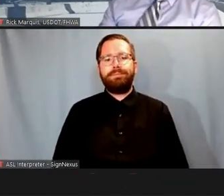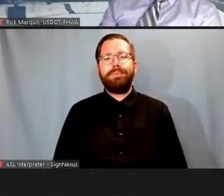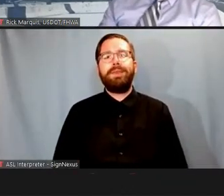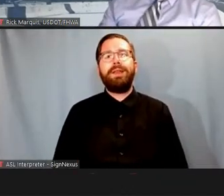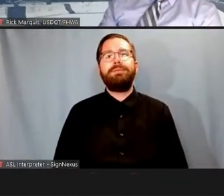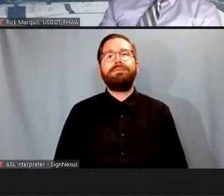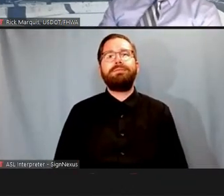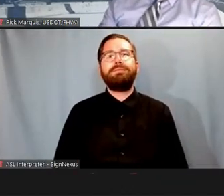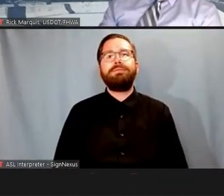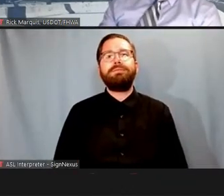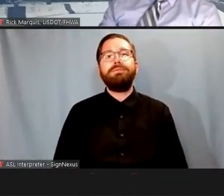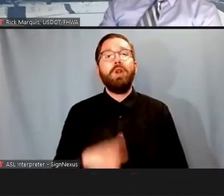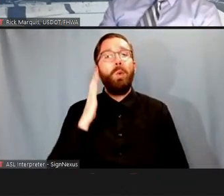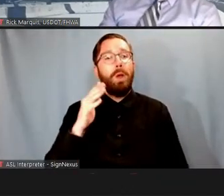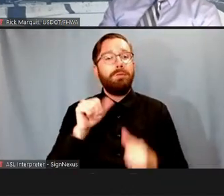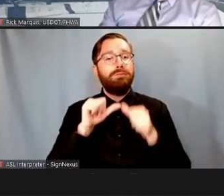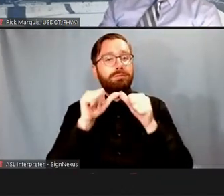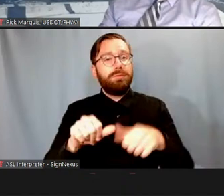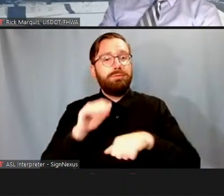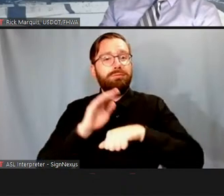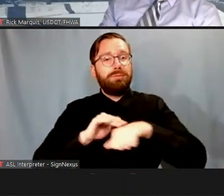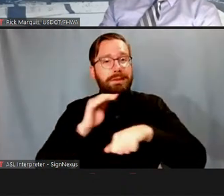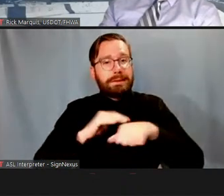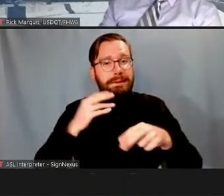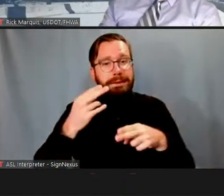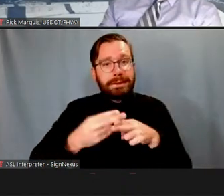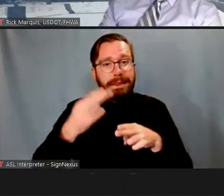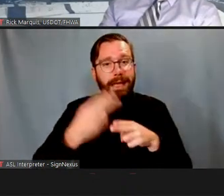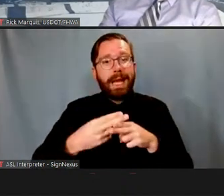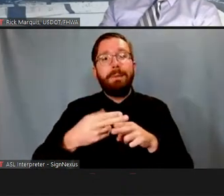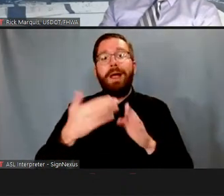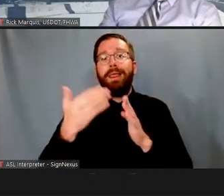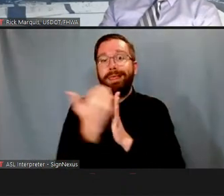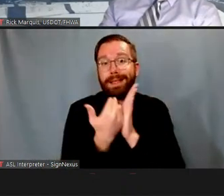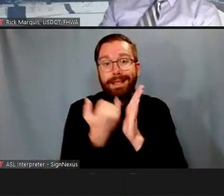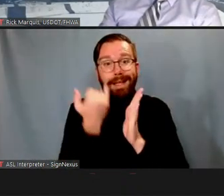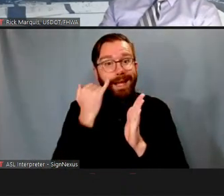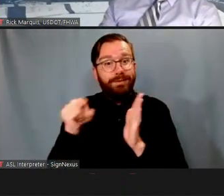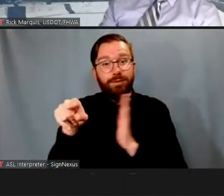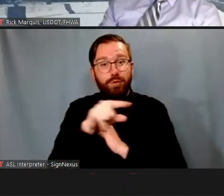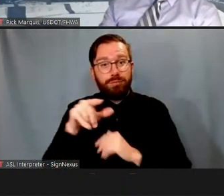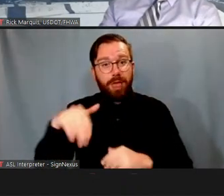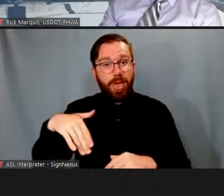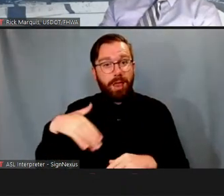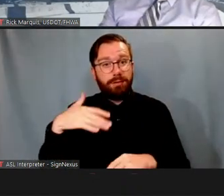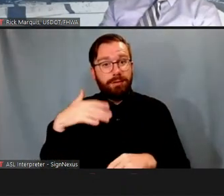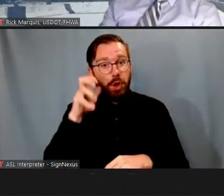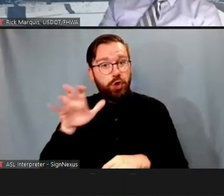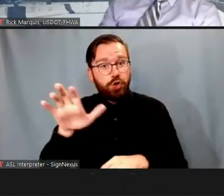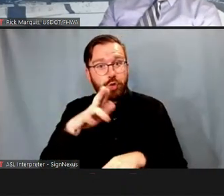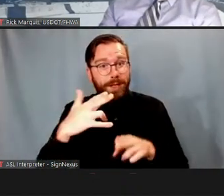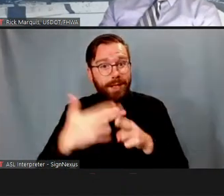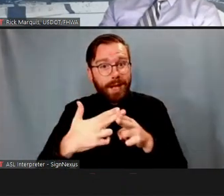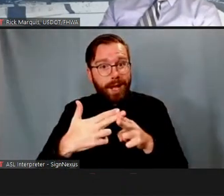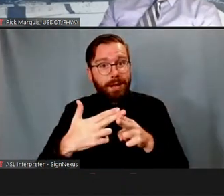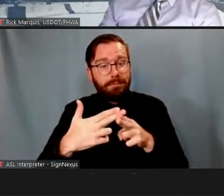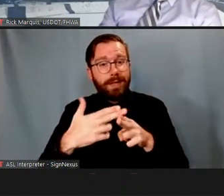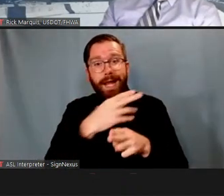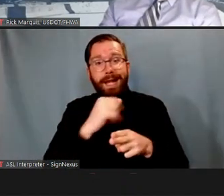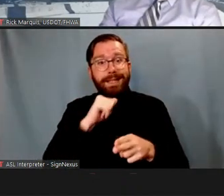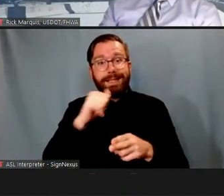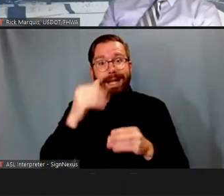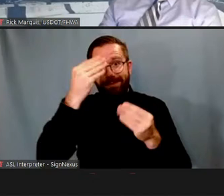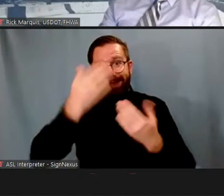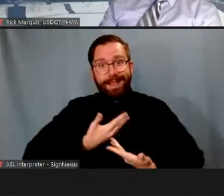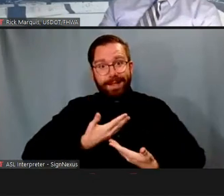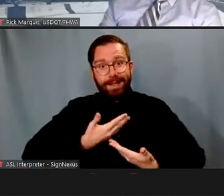continue calling names from the list if you haven't heard your name called and want to speak and have not already indicated that to us in